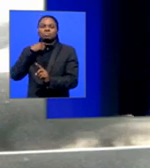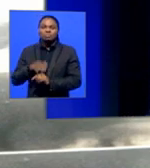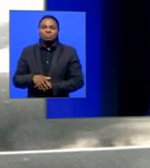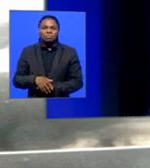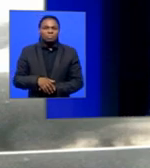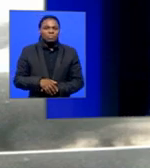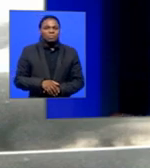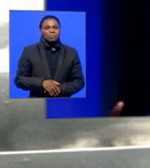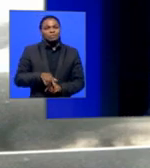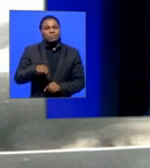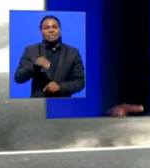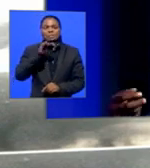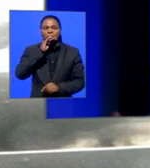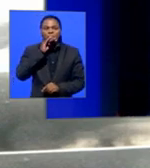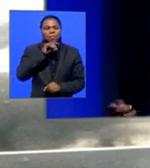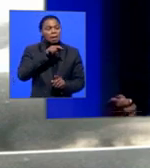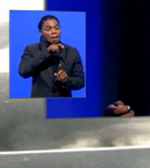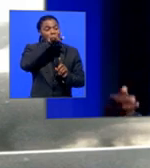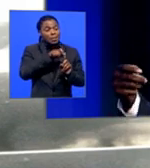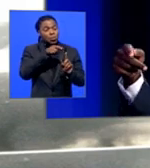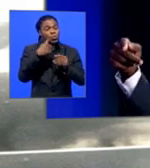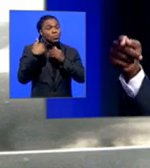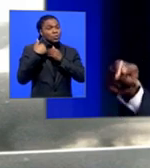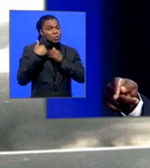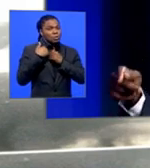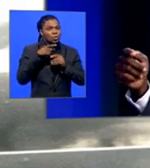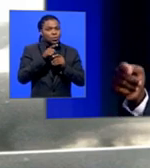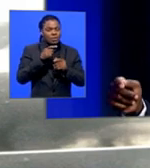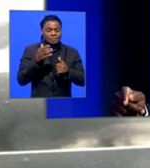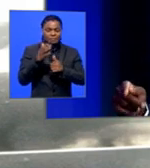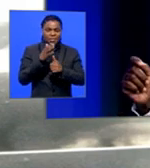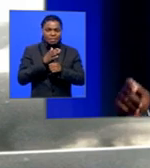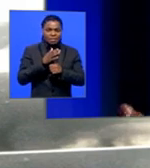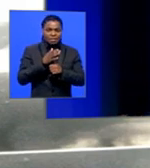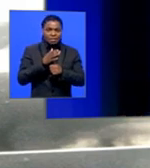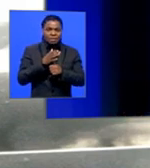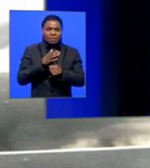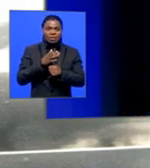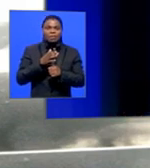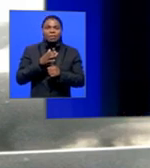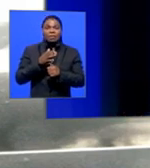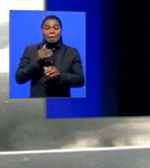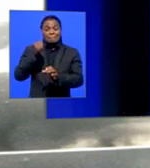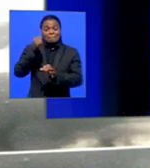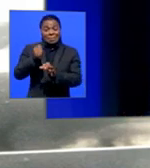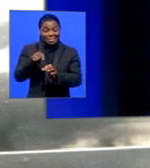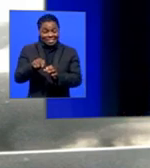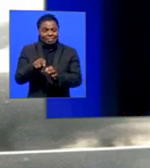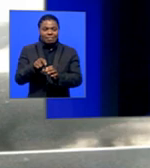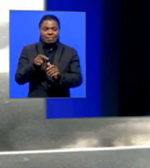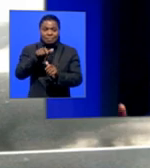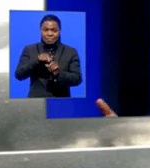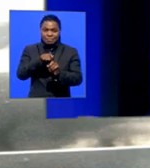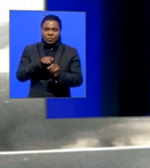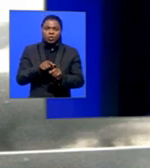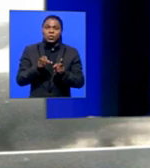called Intlabi. Intlabi meaning that this is a person who will put the first brick on the cow.